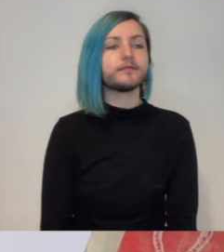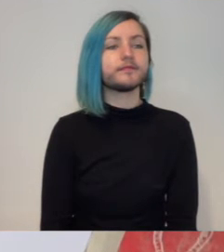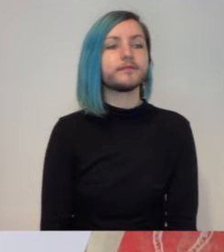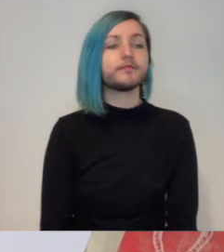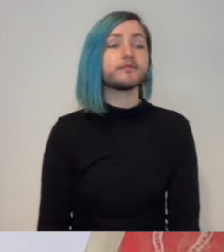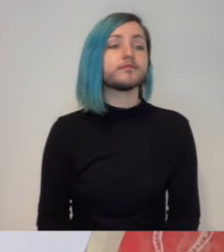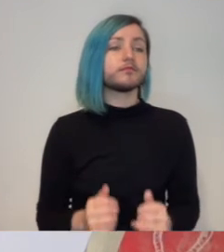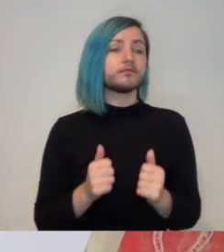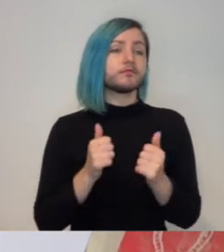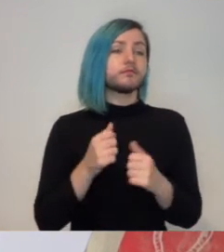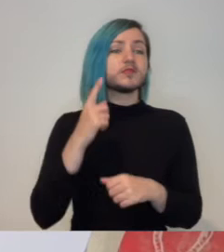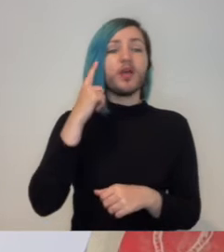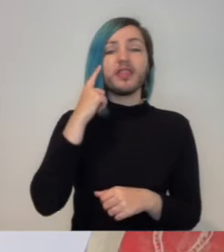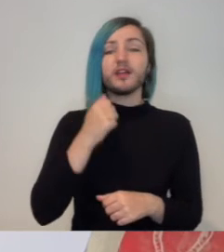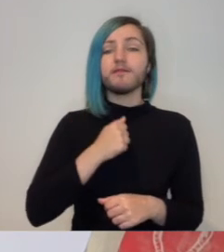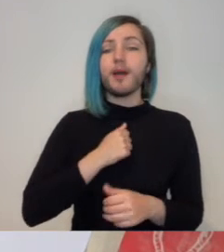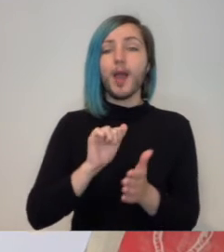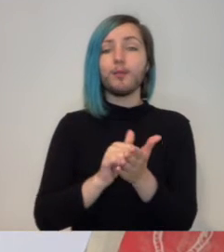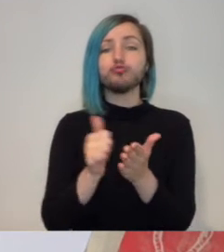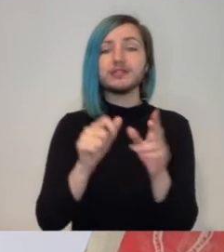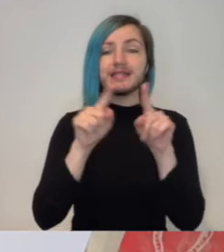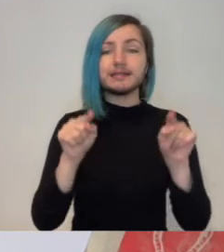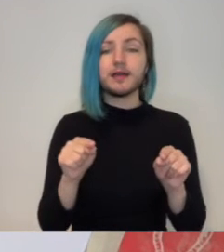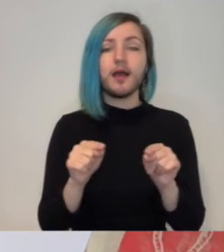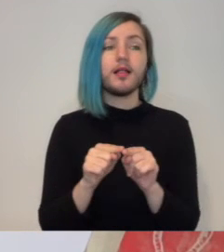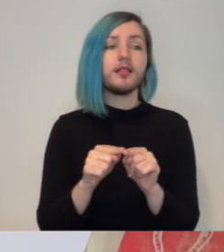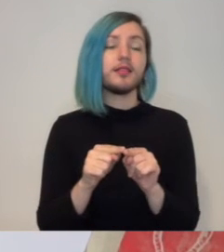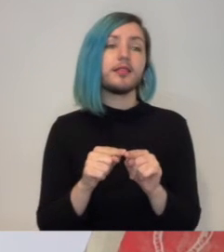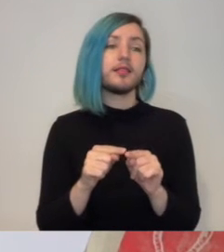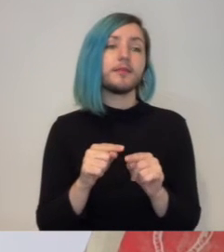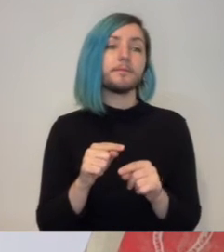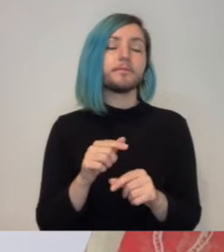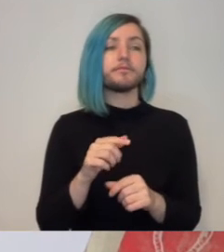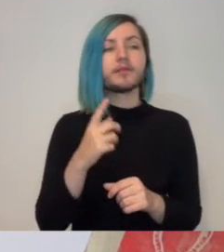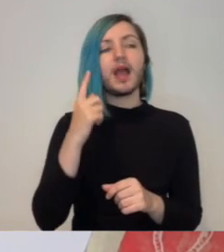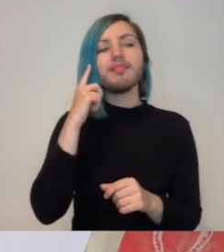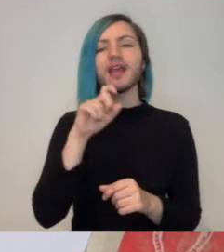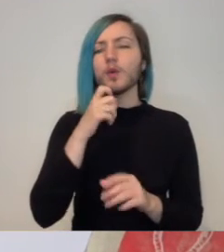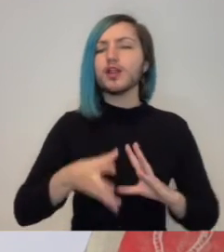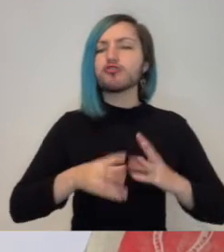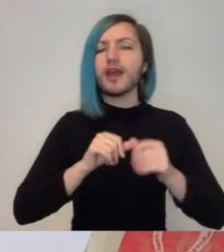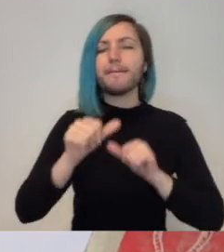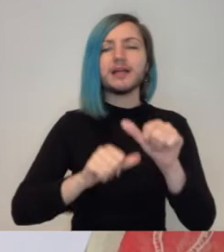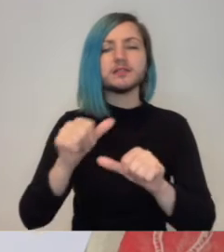So I think for my printing towel, I'm gonna have, probably gonna create a pattern